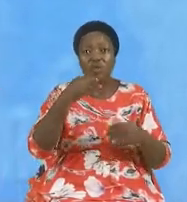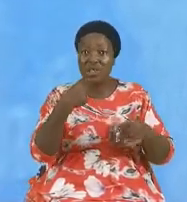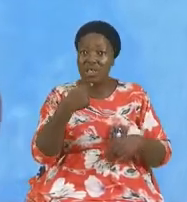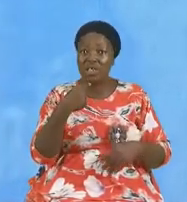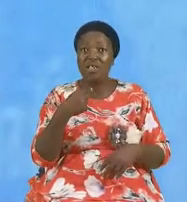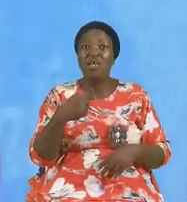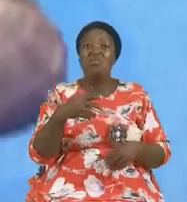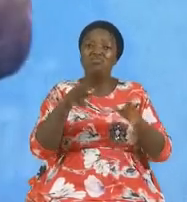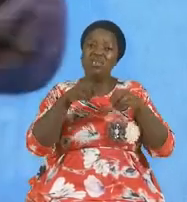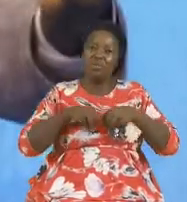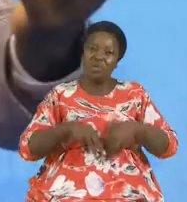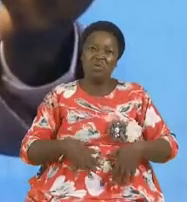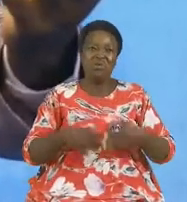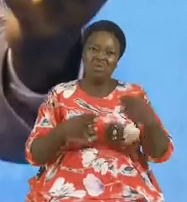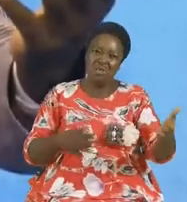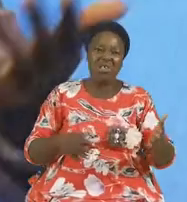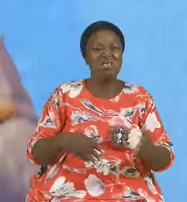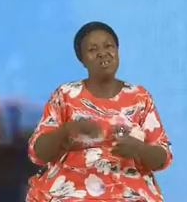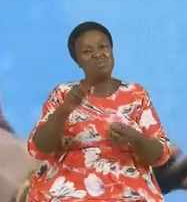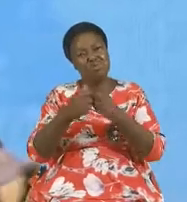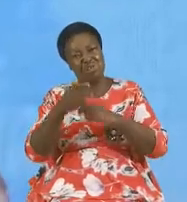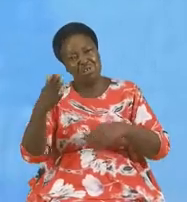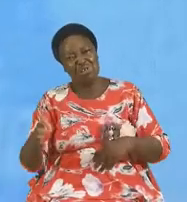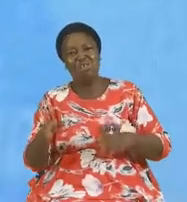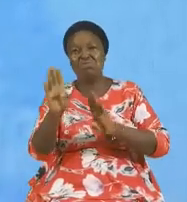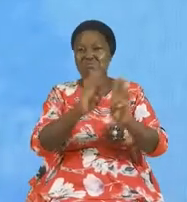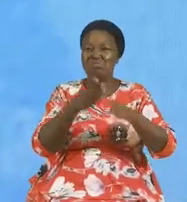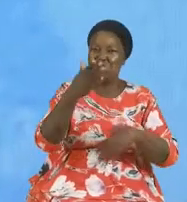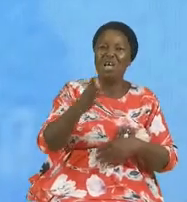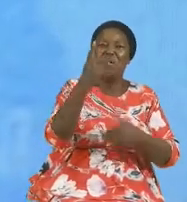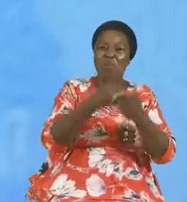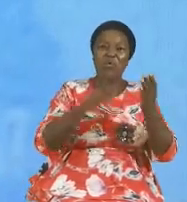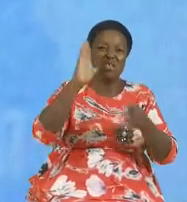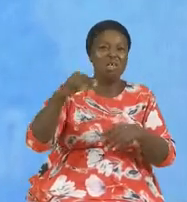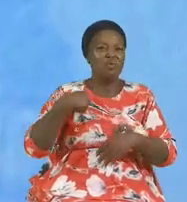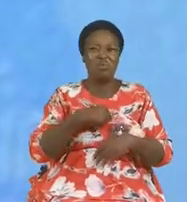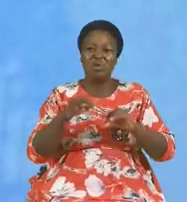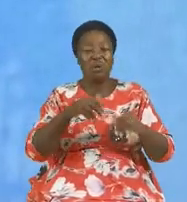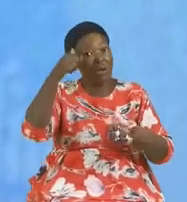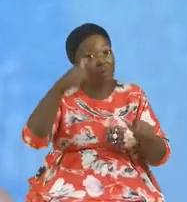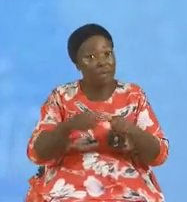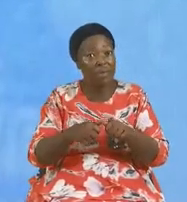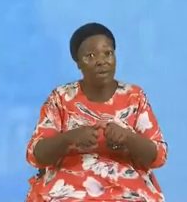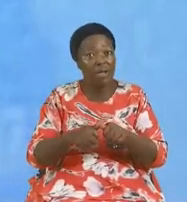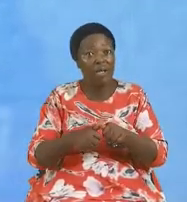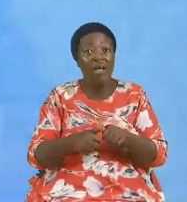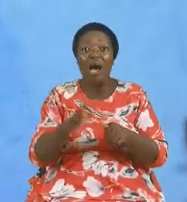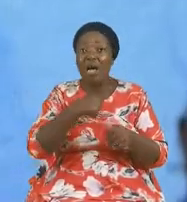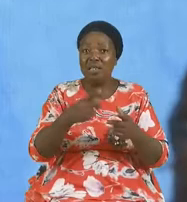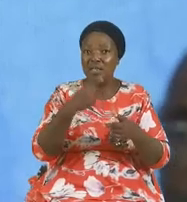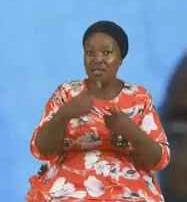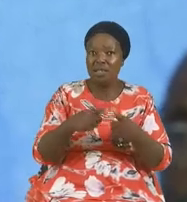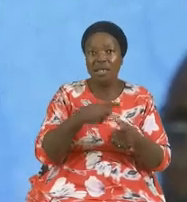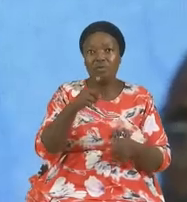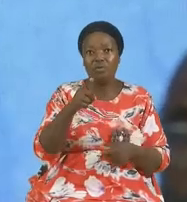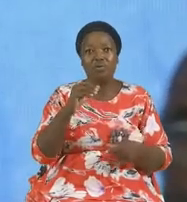life, repent. And for the believer who says, depression here, disease here, problem here, what shall